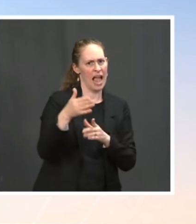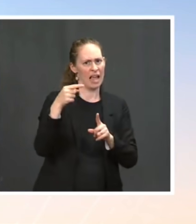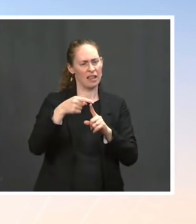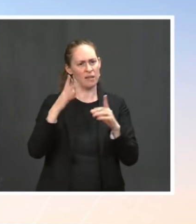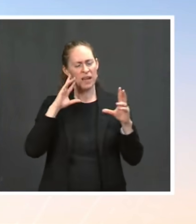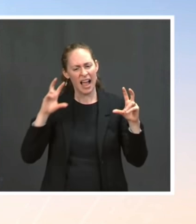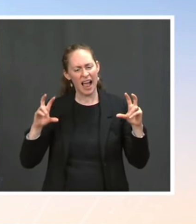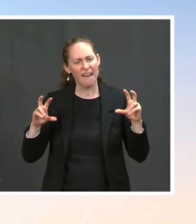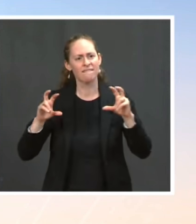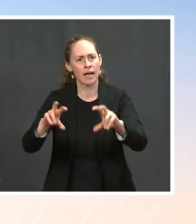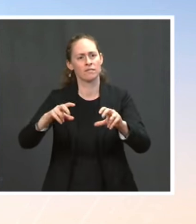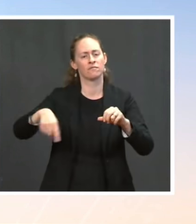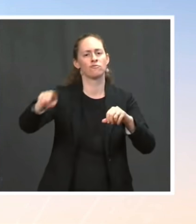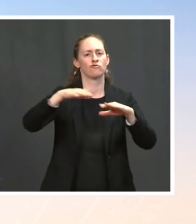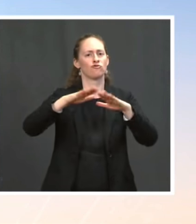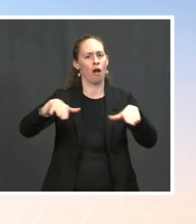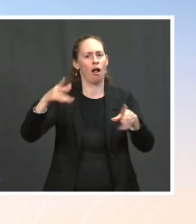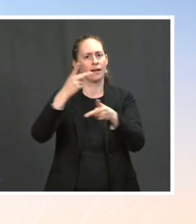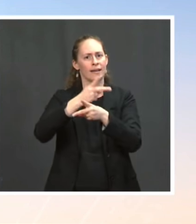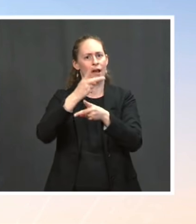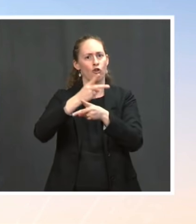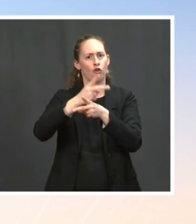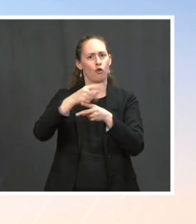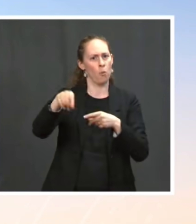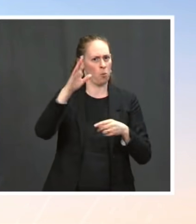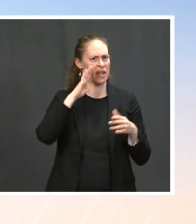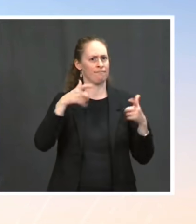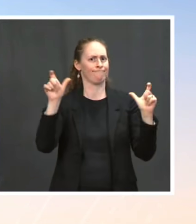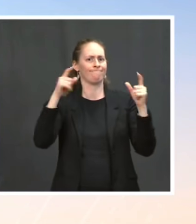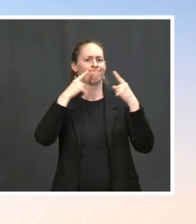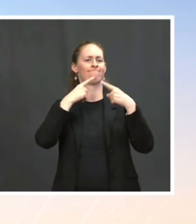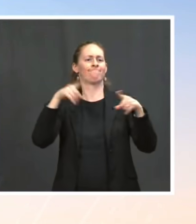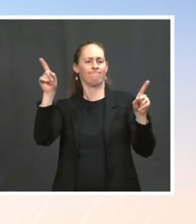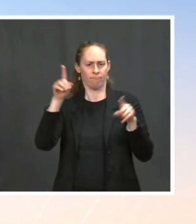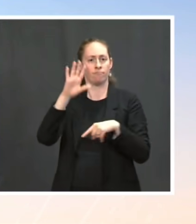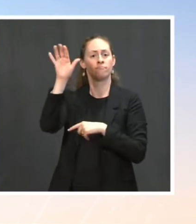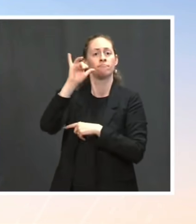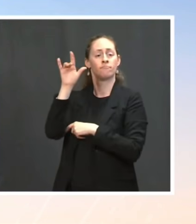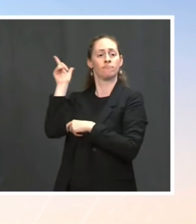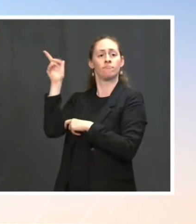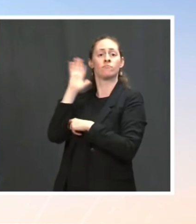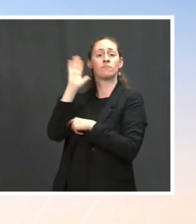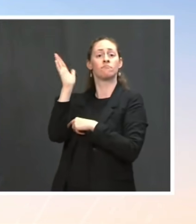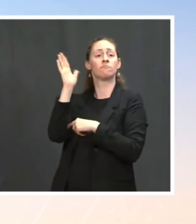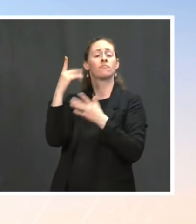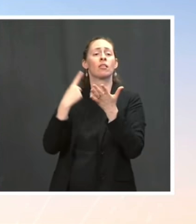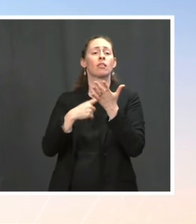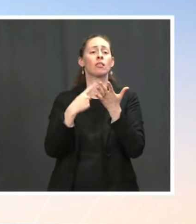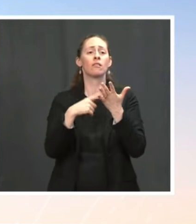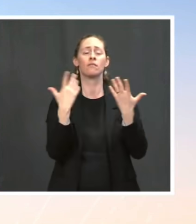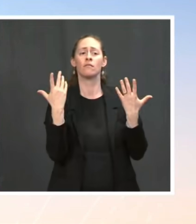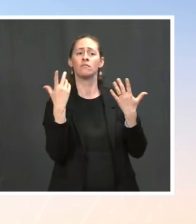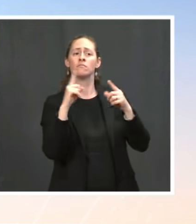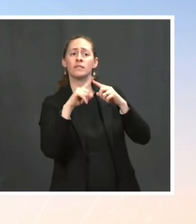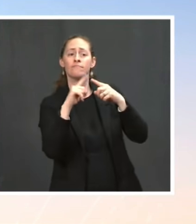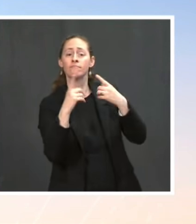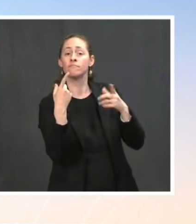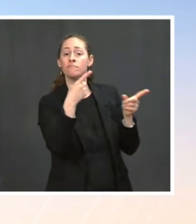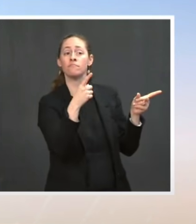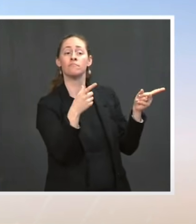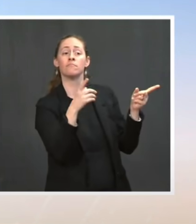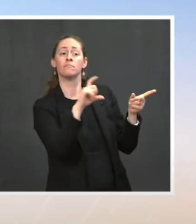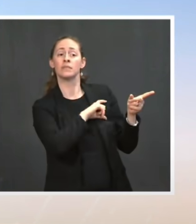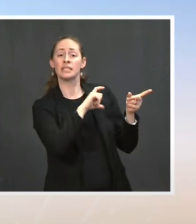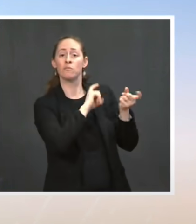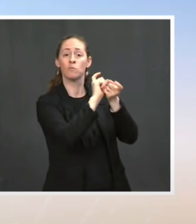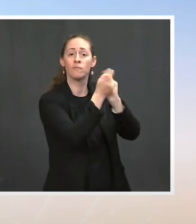comes the propaganda. As an opportunity to talk about many of his other priorities, including police reform, immigration, gun safety, his ongoing work to get